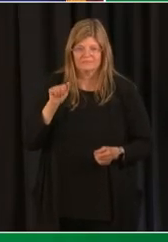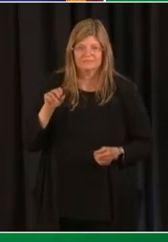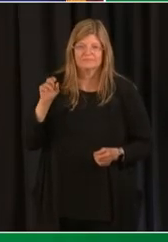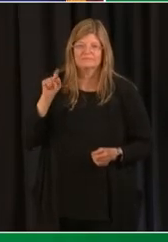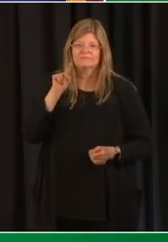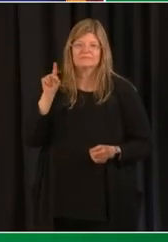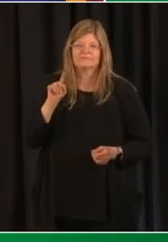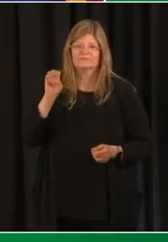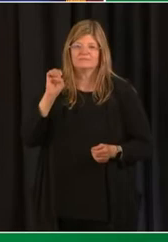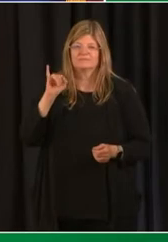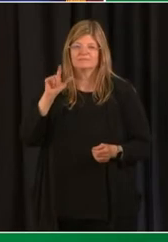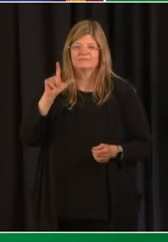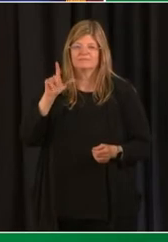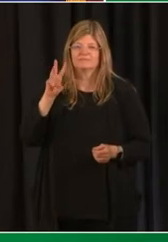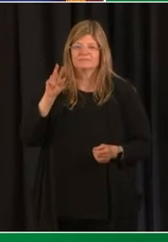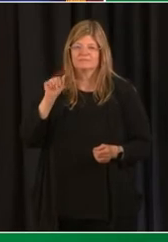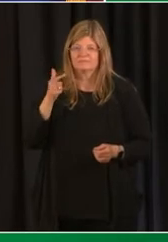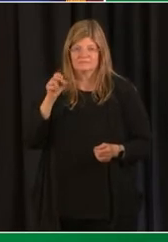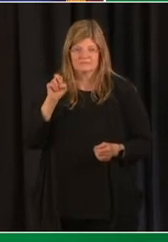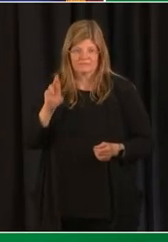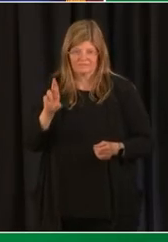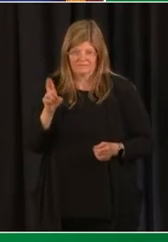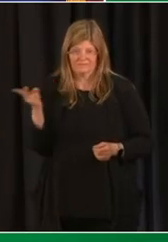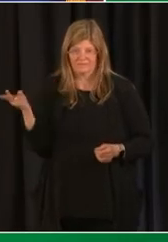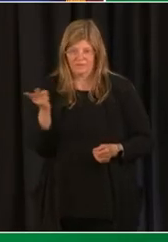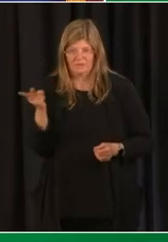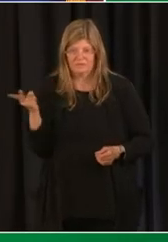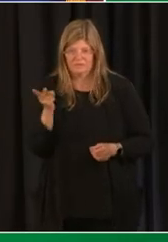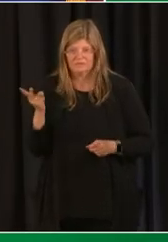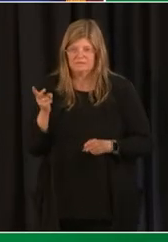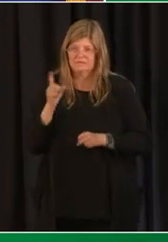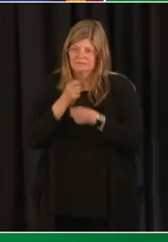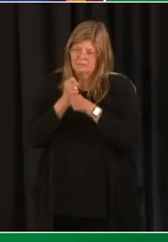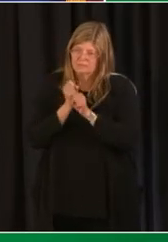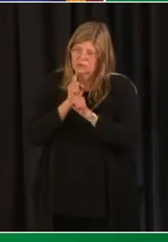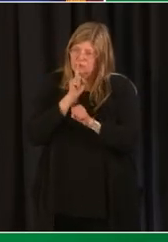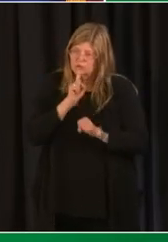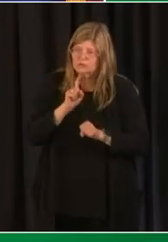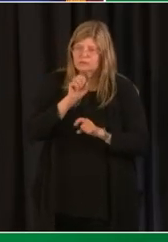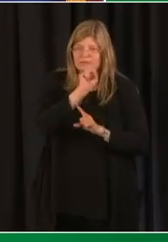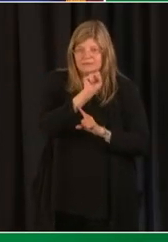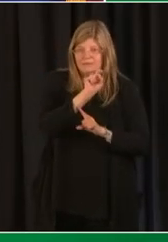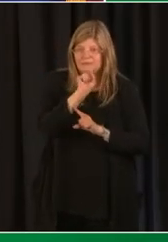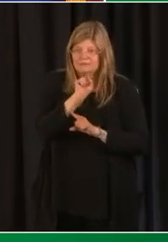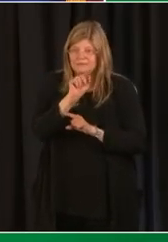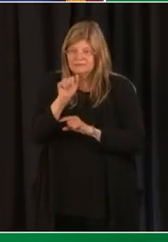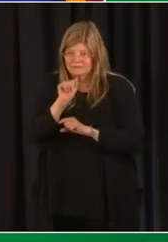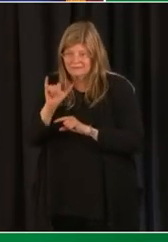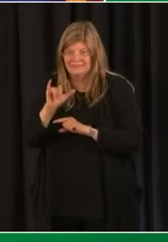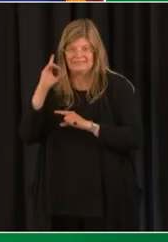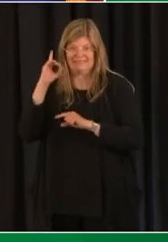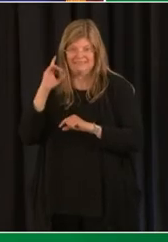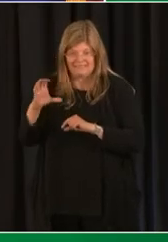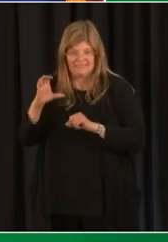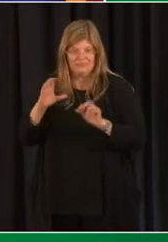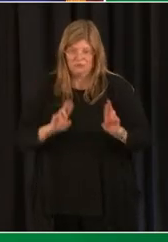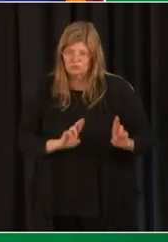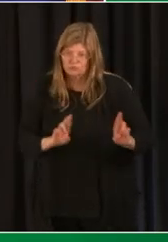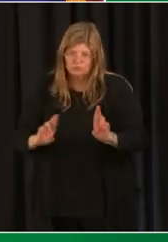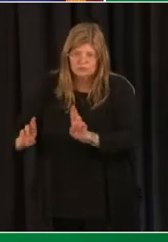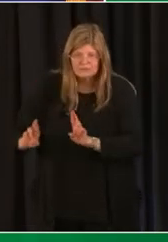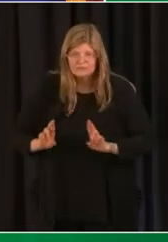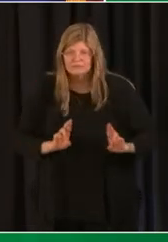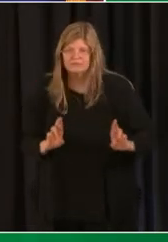of whom have worked to make sure that Stay DC is ready and going to serve our residents well.